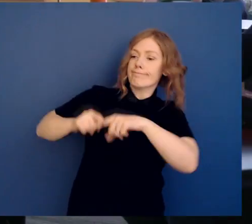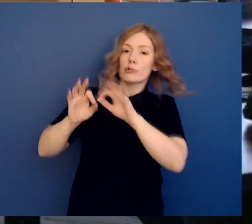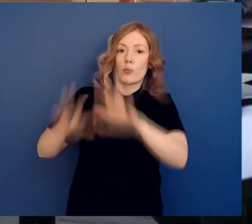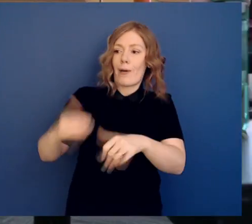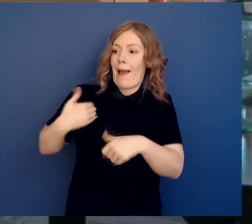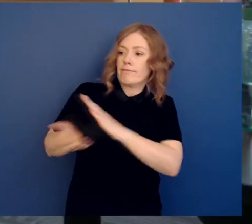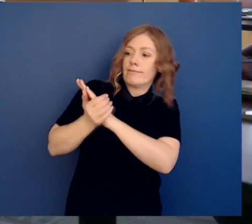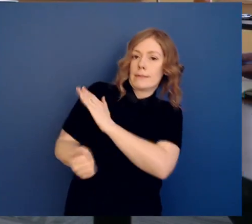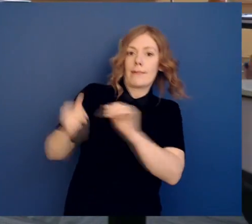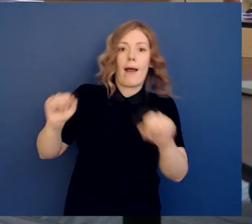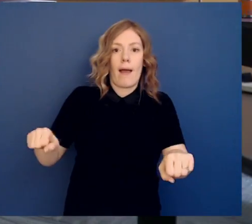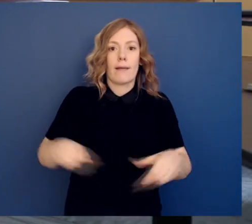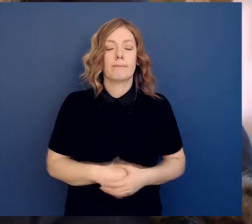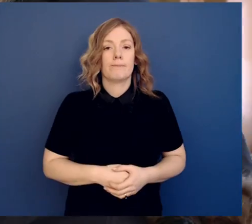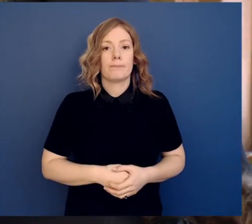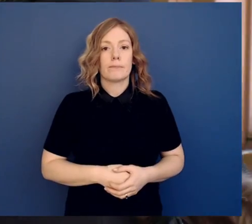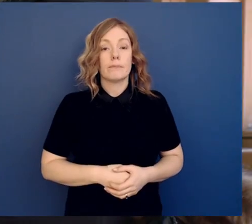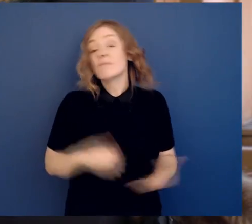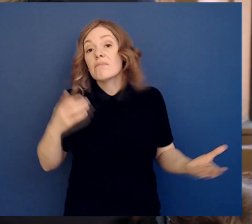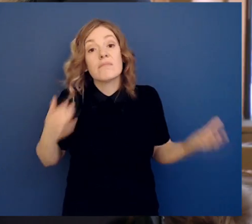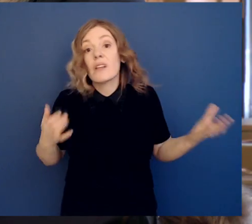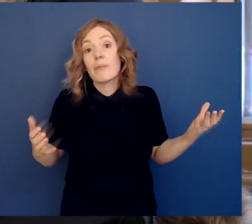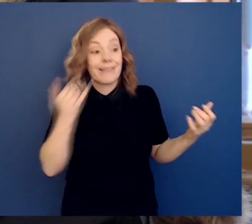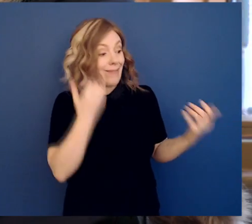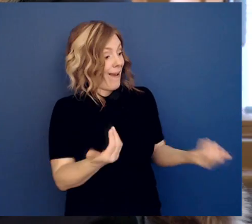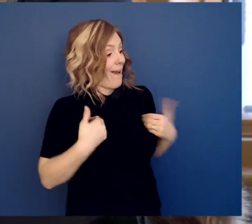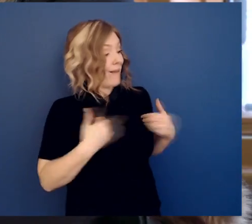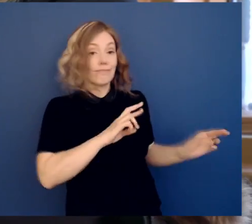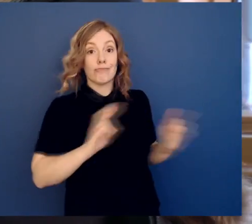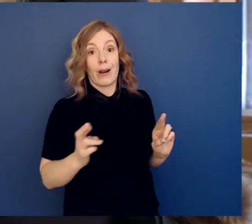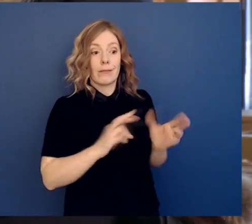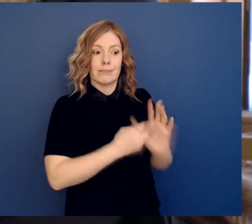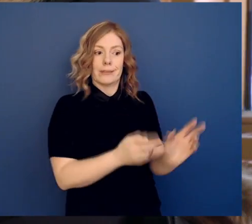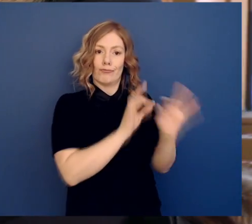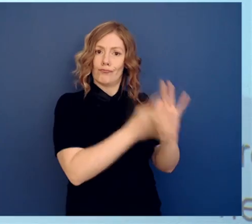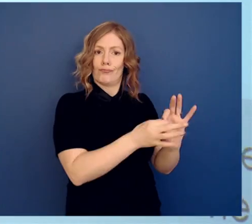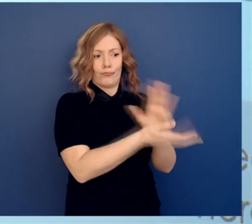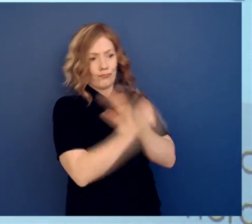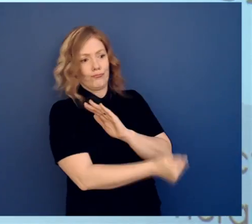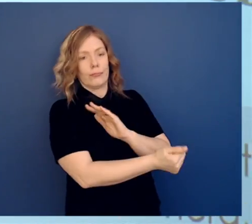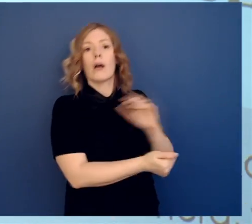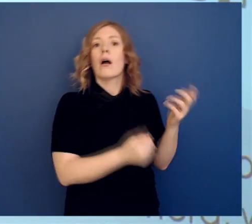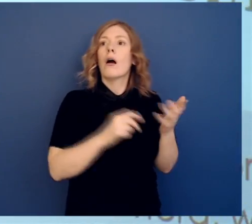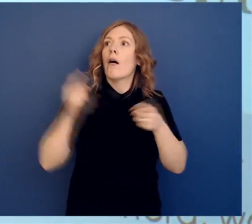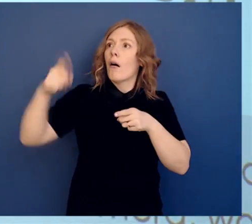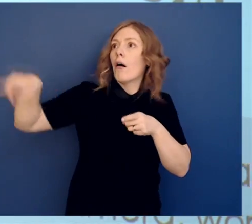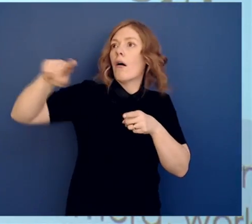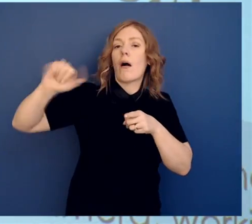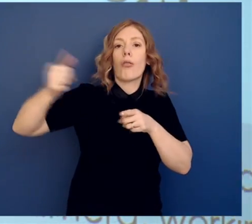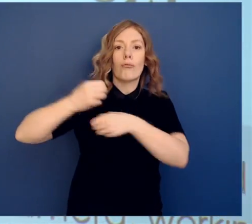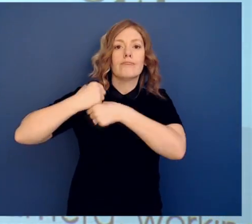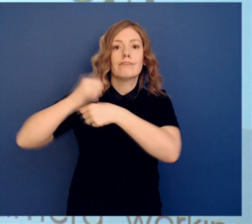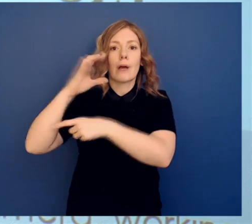field so more deaf people have more reliable and trained and qualified interpreters to be on set. Maybe it's one of those, if you build it, they will come sort of